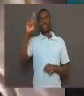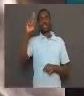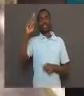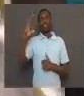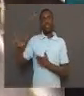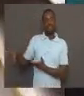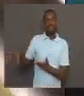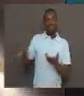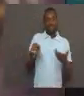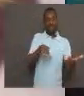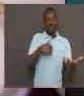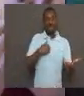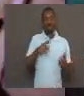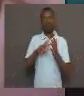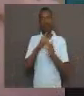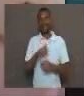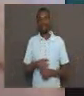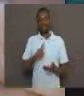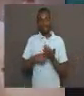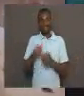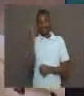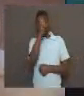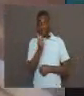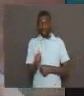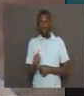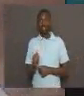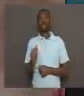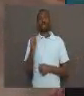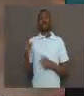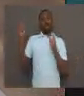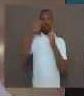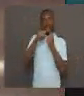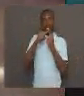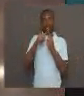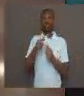the tube gets pulled into the water stream.